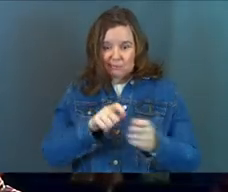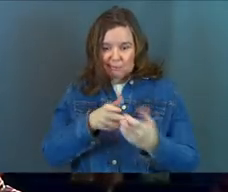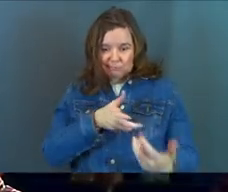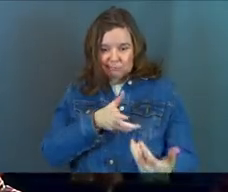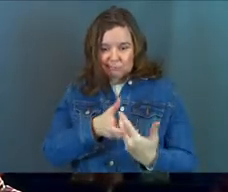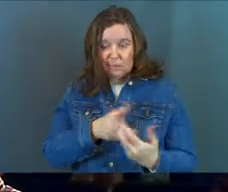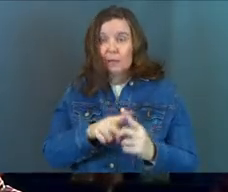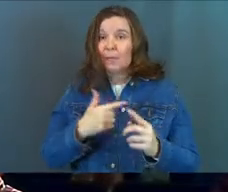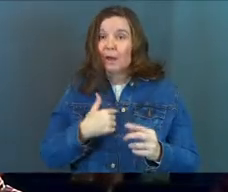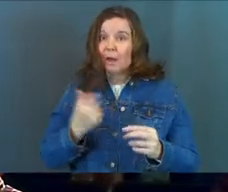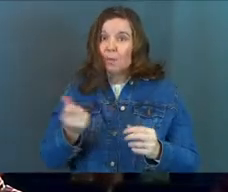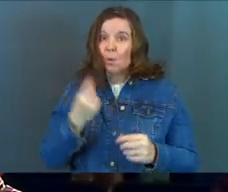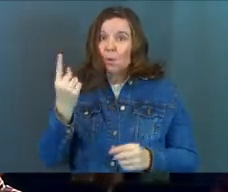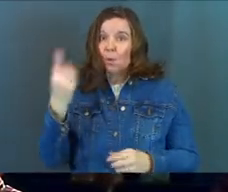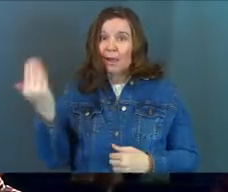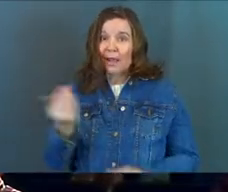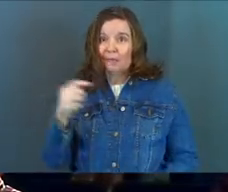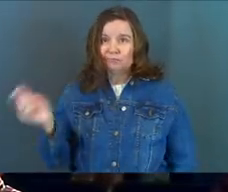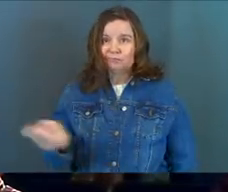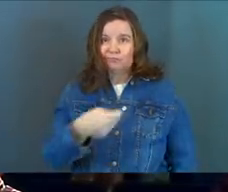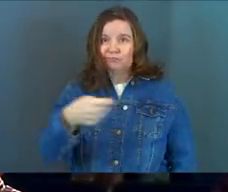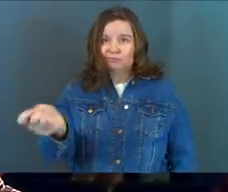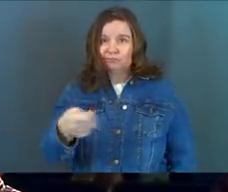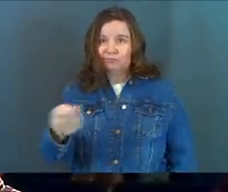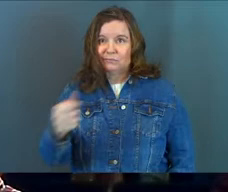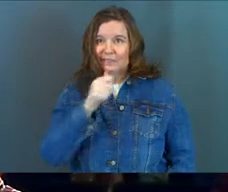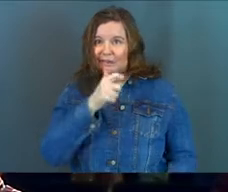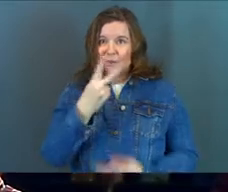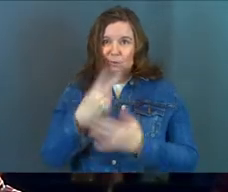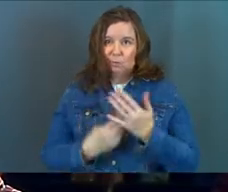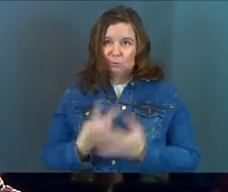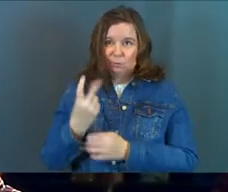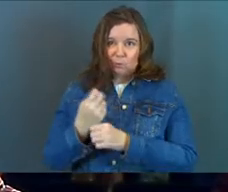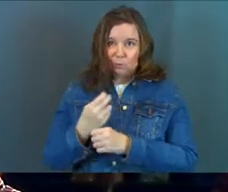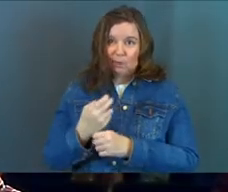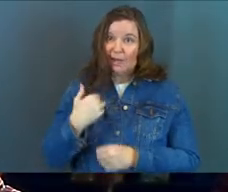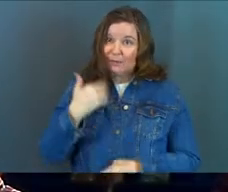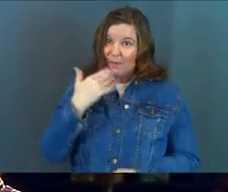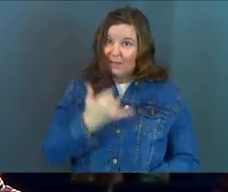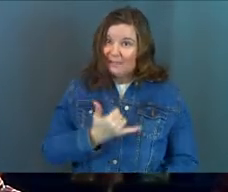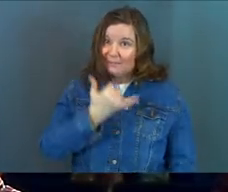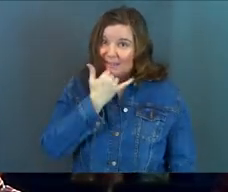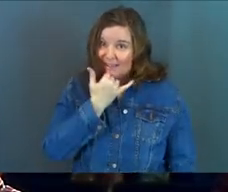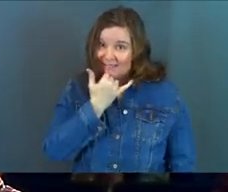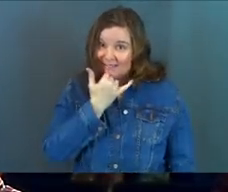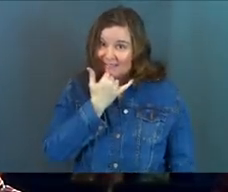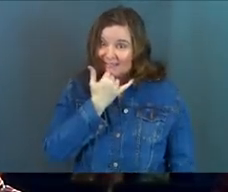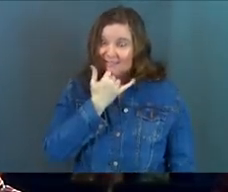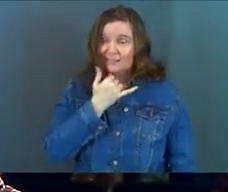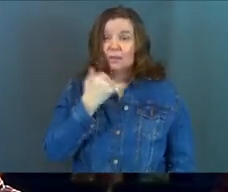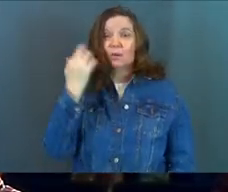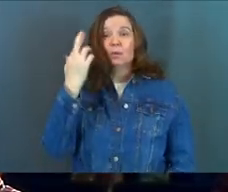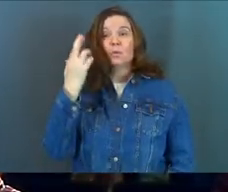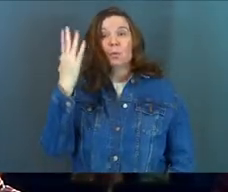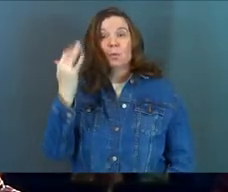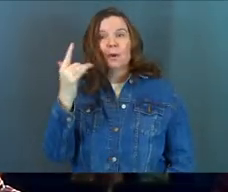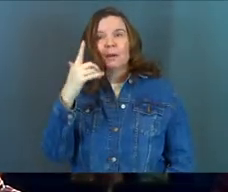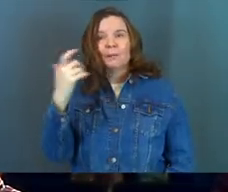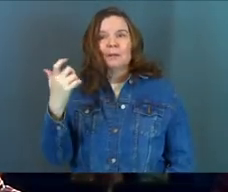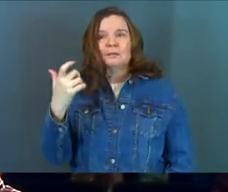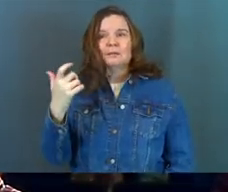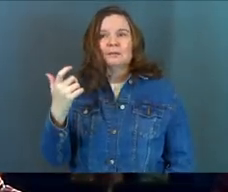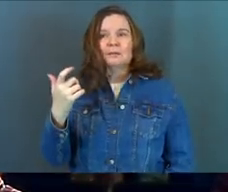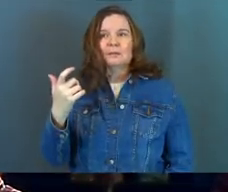I want to be, but I'm holding it with one hand. And some of you know that's a mistake. The reason is